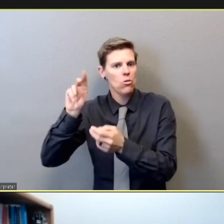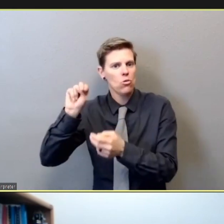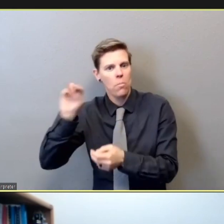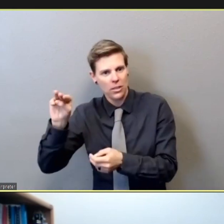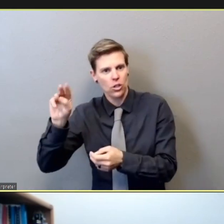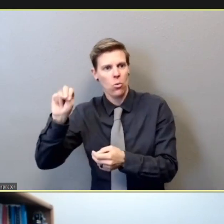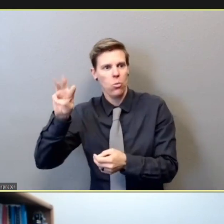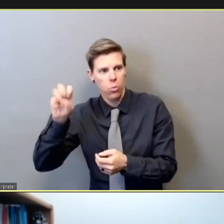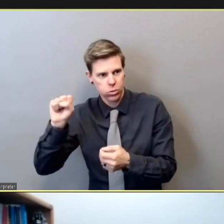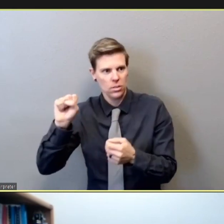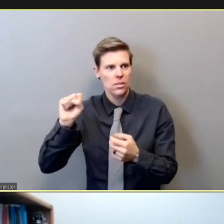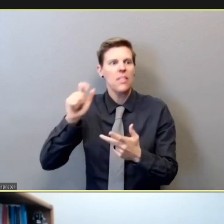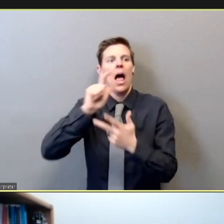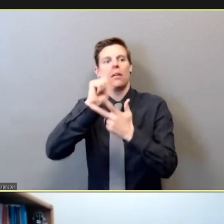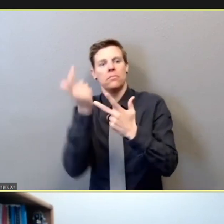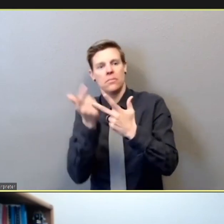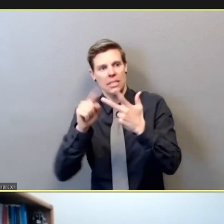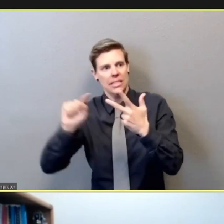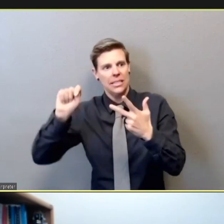KOT.